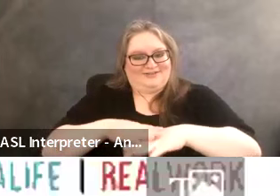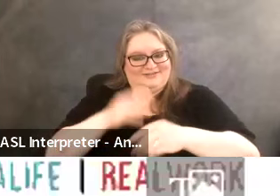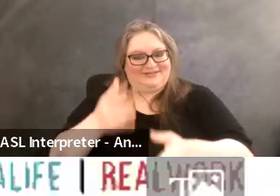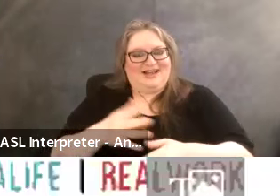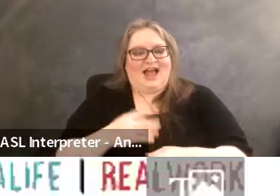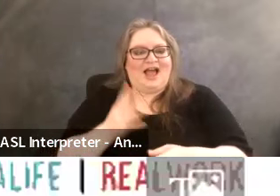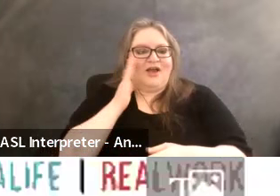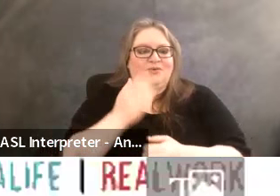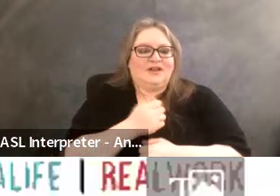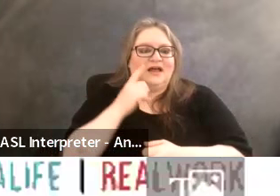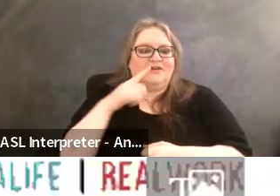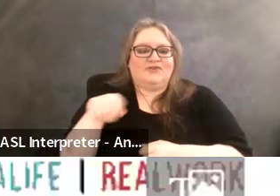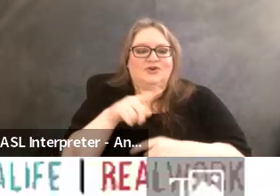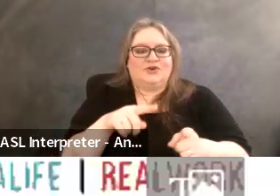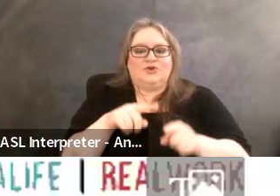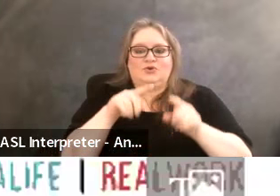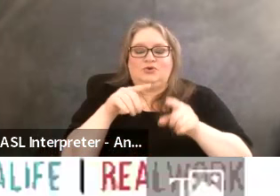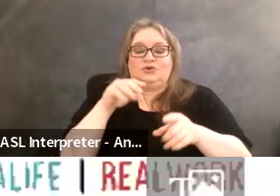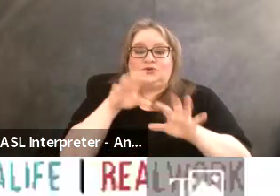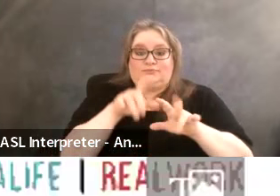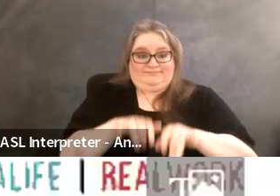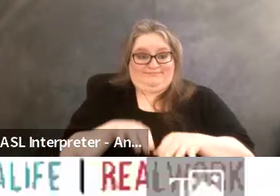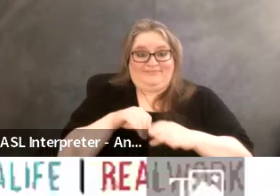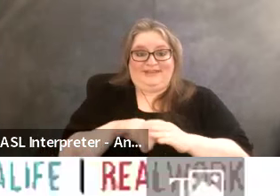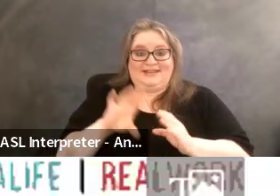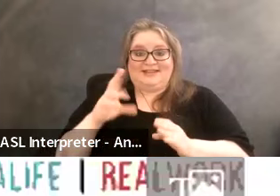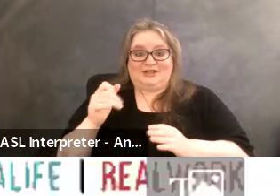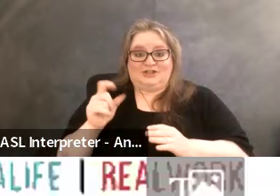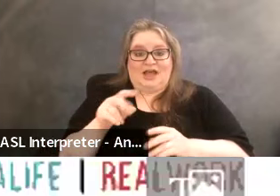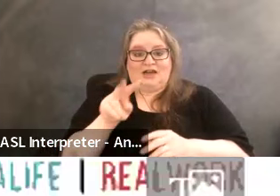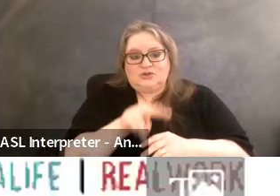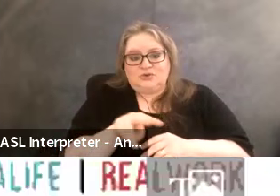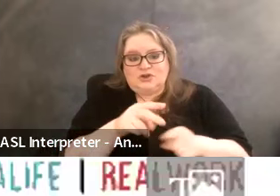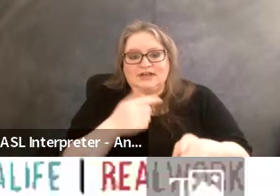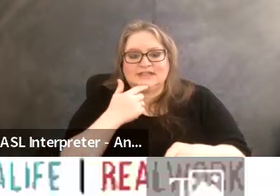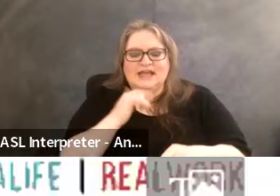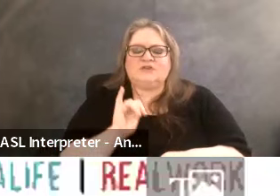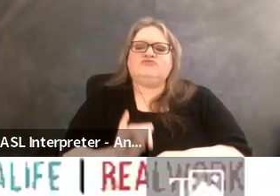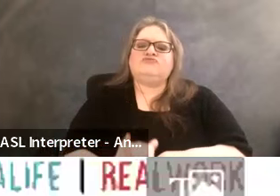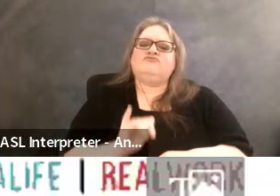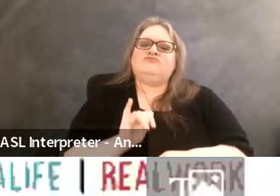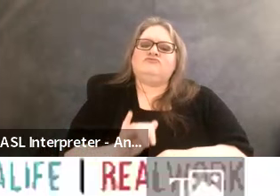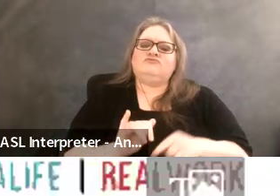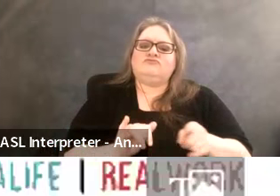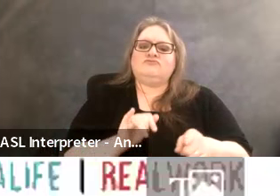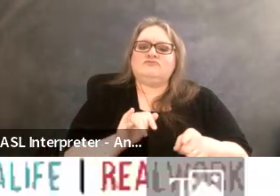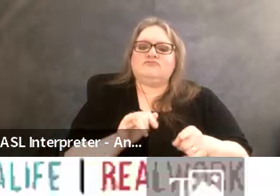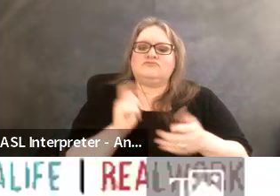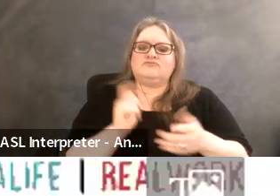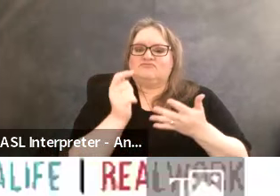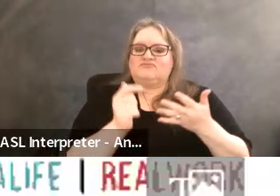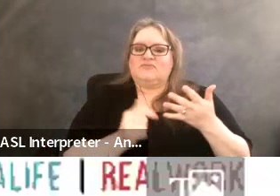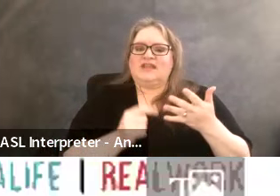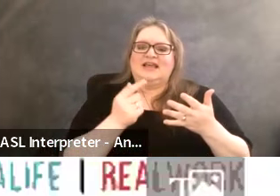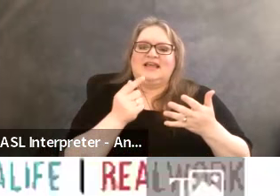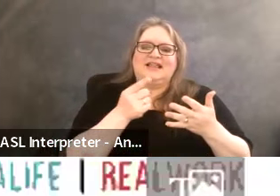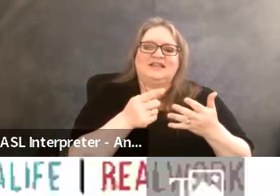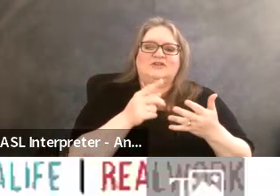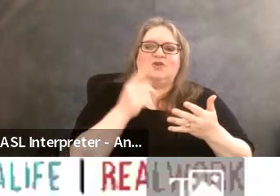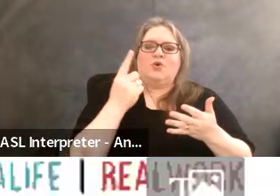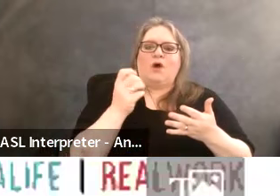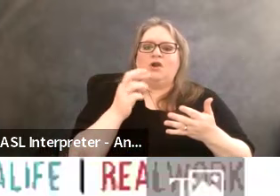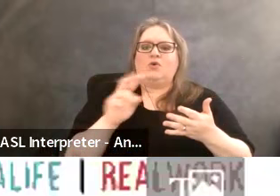would love for you to drop in the chat as you look at that and say, these are the 1 or 2 P's in